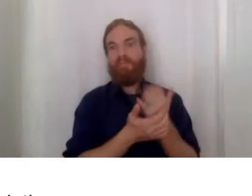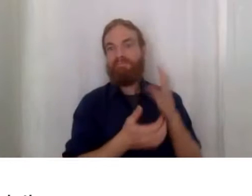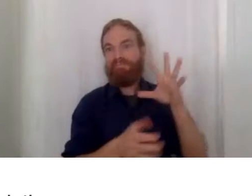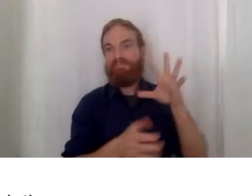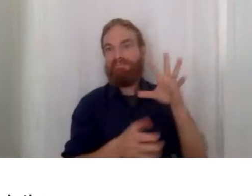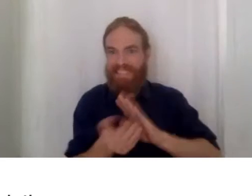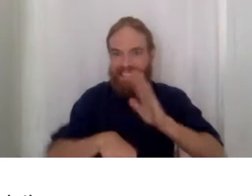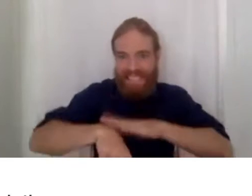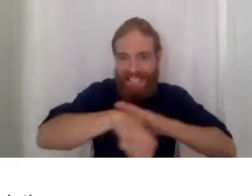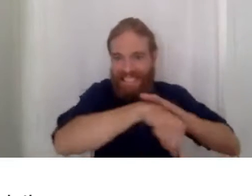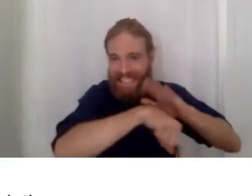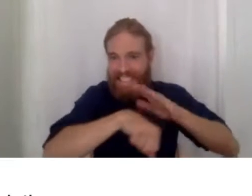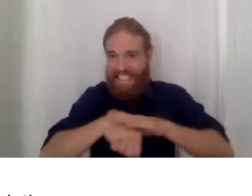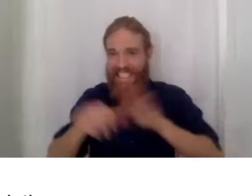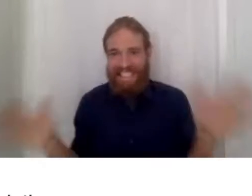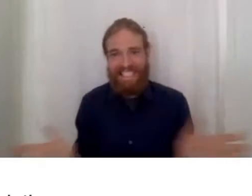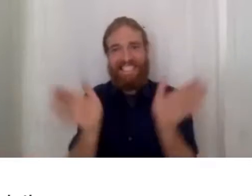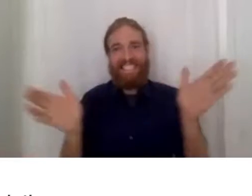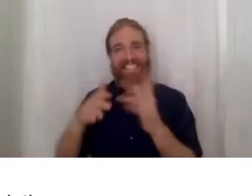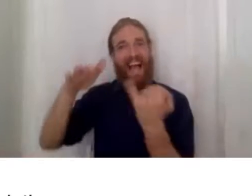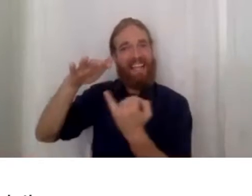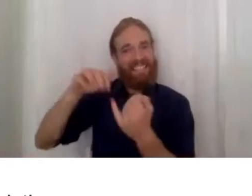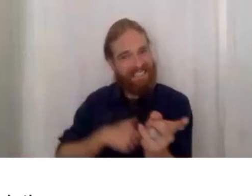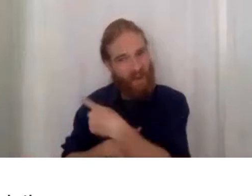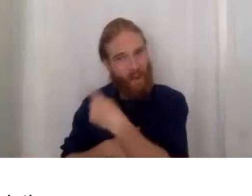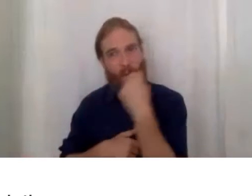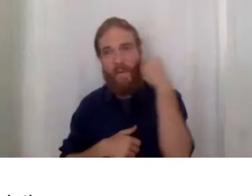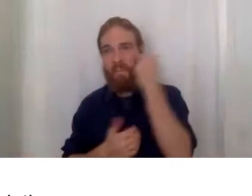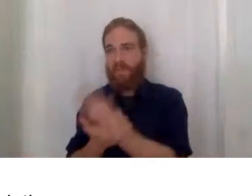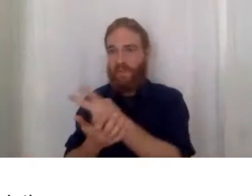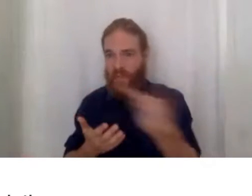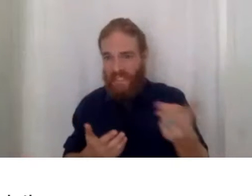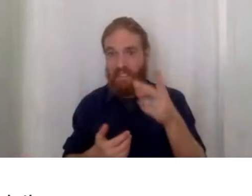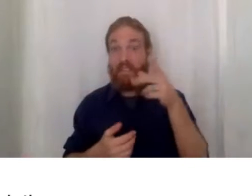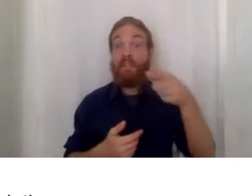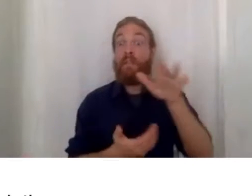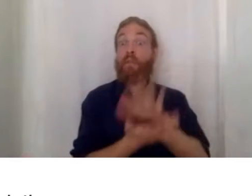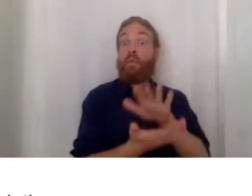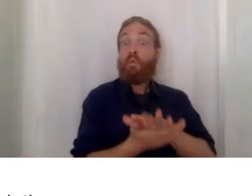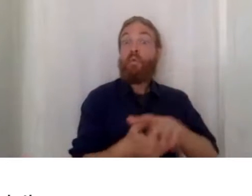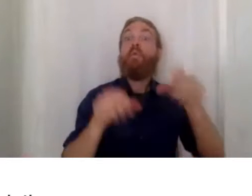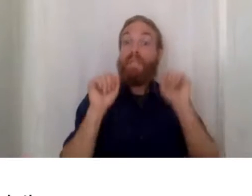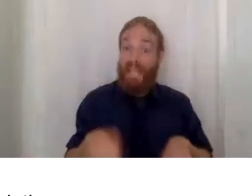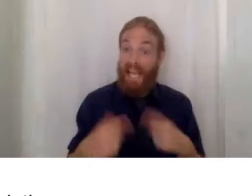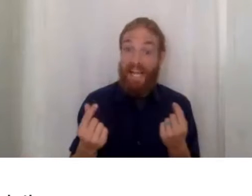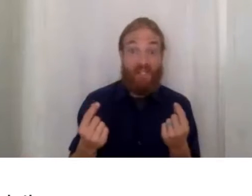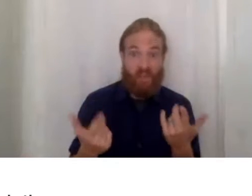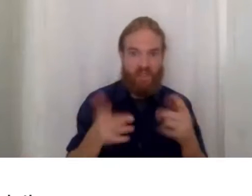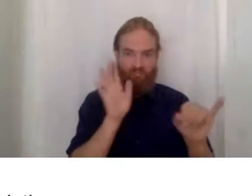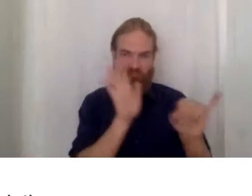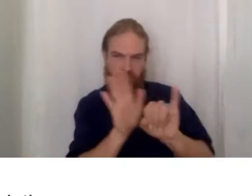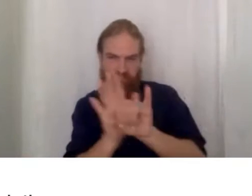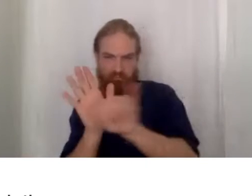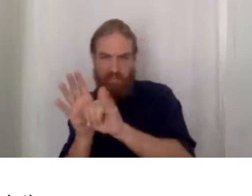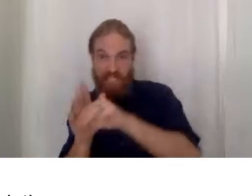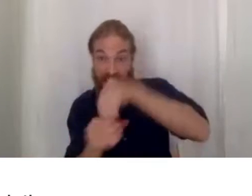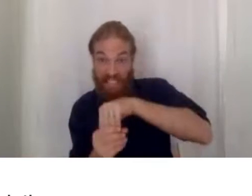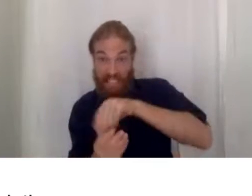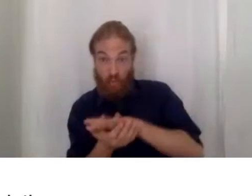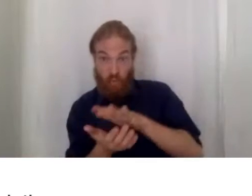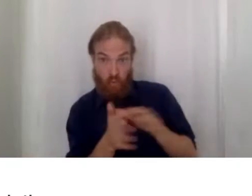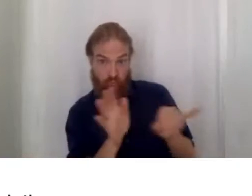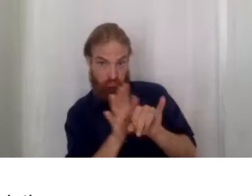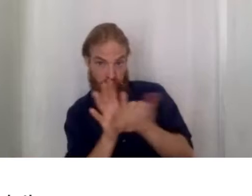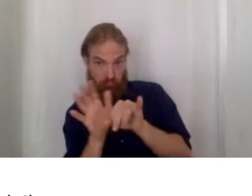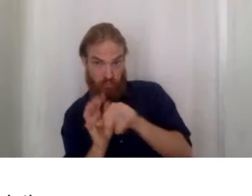own contact tracing and identification within a school, or they can do that contact tracing and relay that information back to the